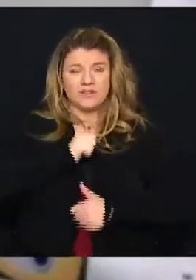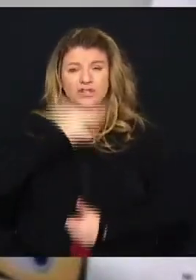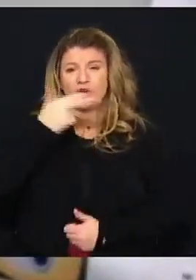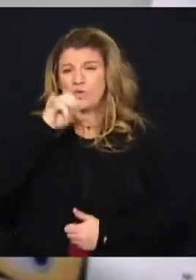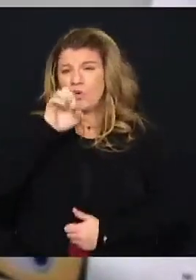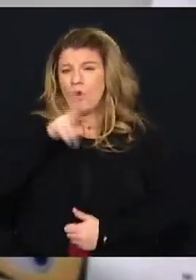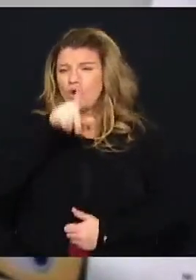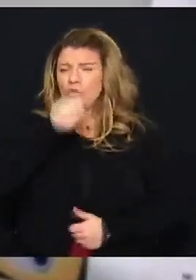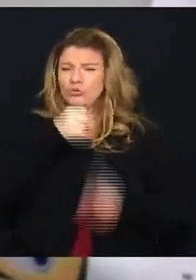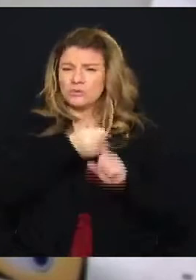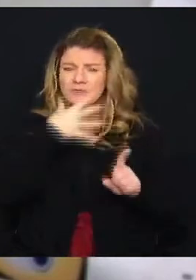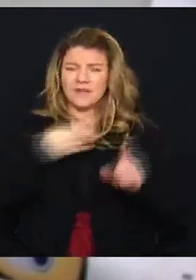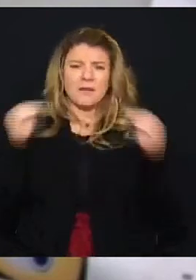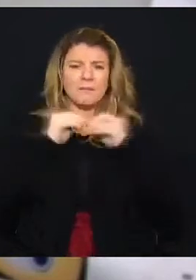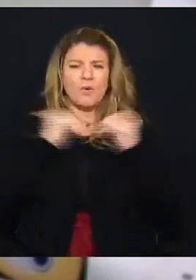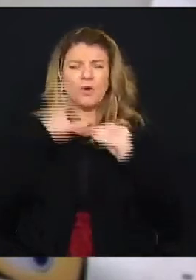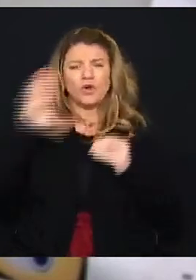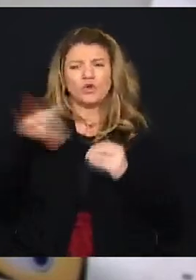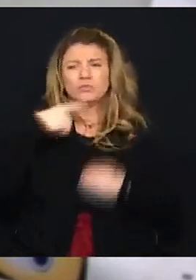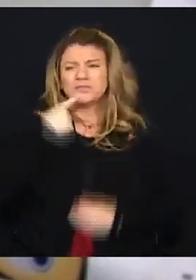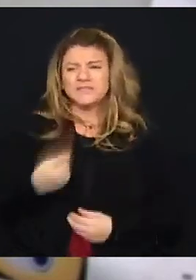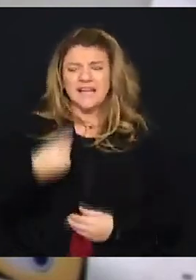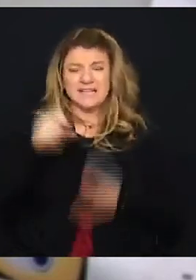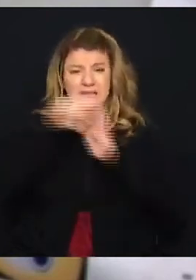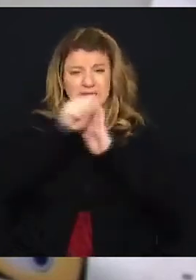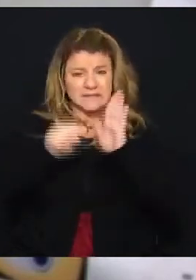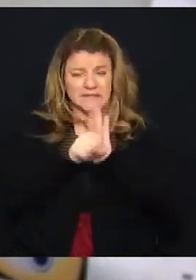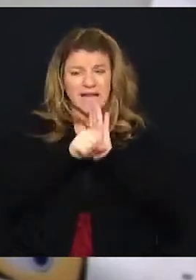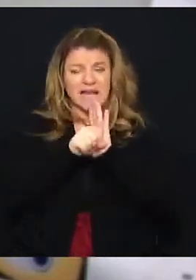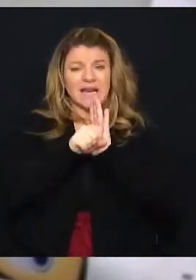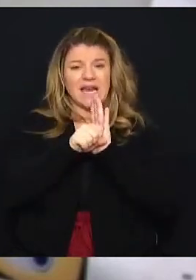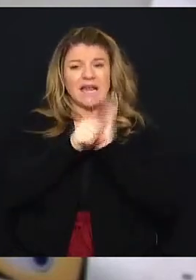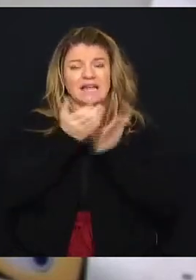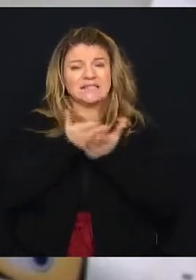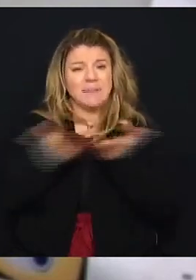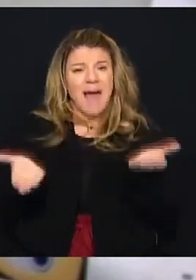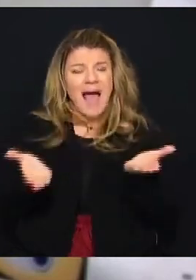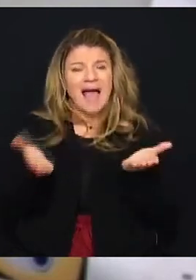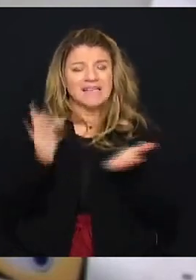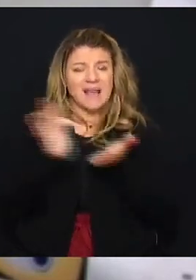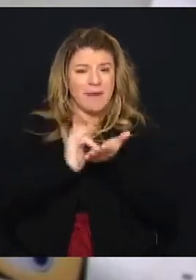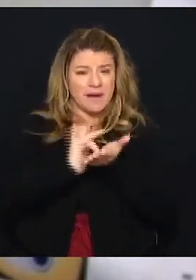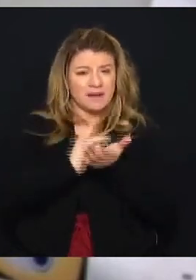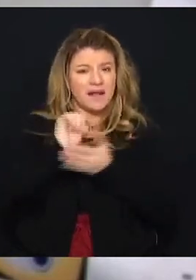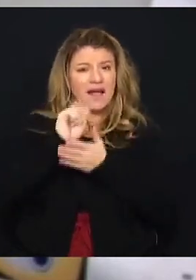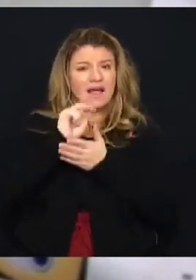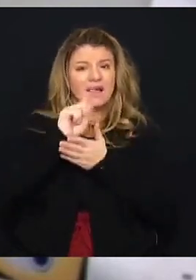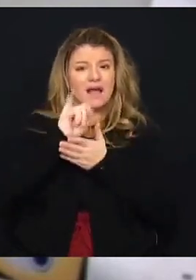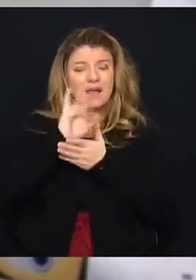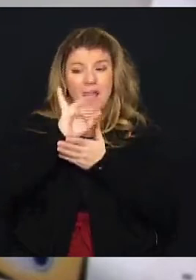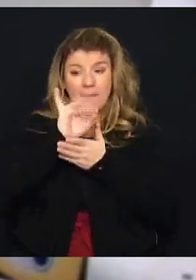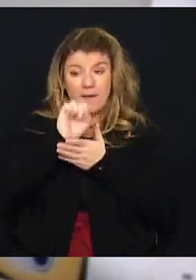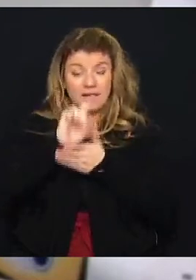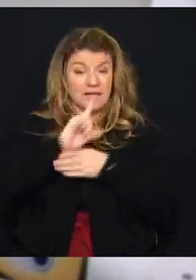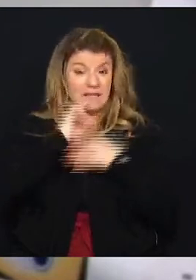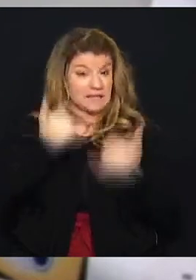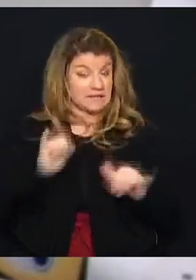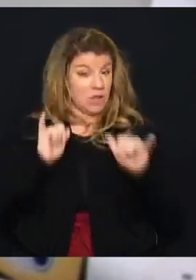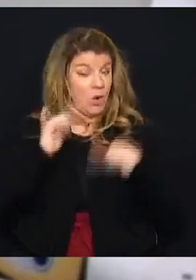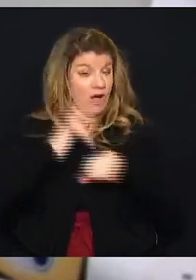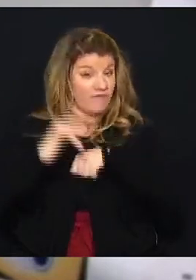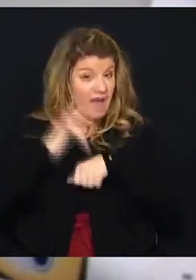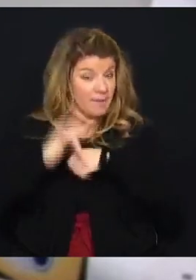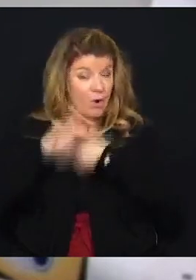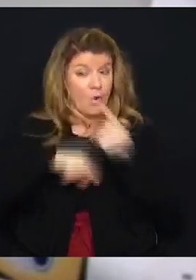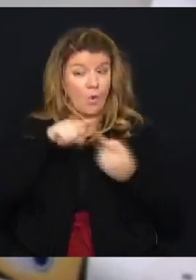you elaborate a little bit about what you said about the state's supply of monoclonal antibodies? You know, is that still widely available? And what do